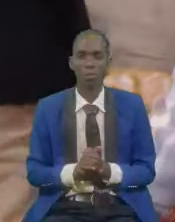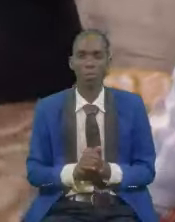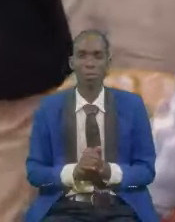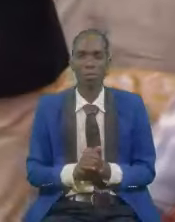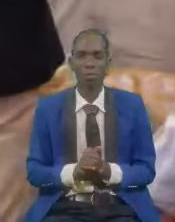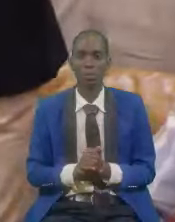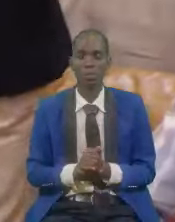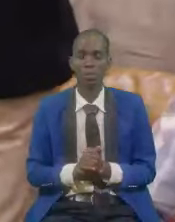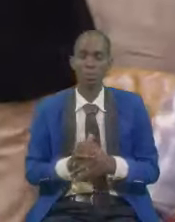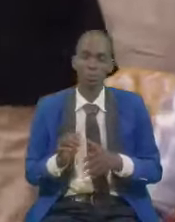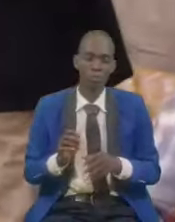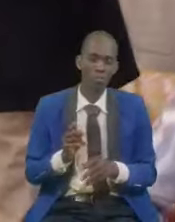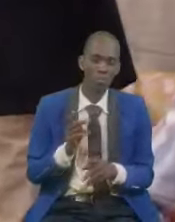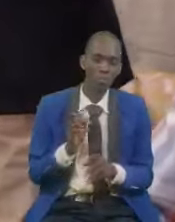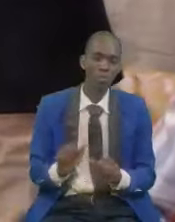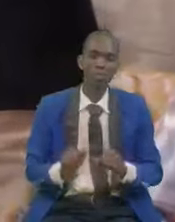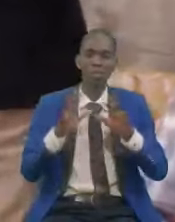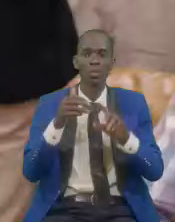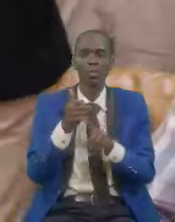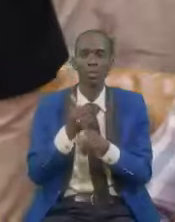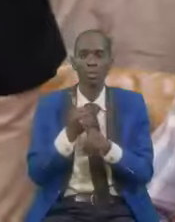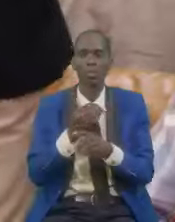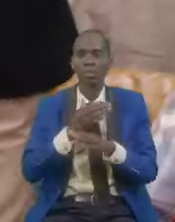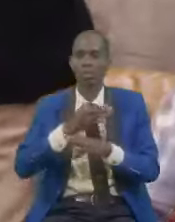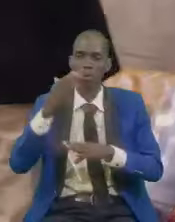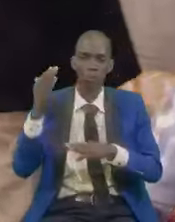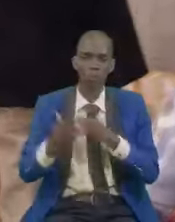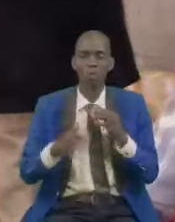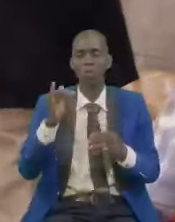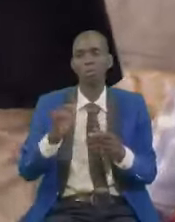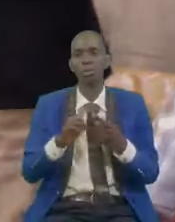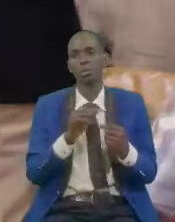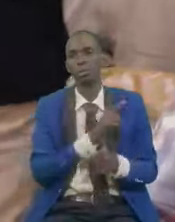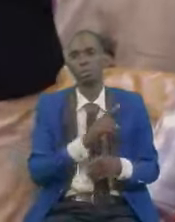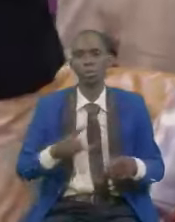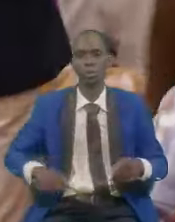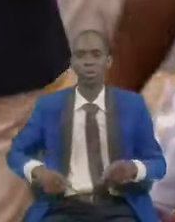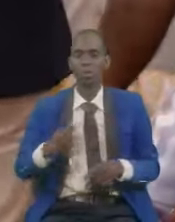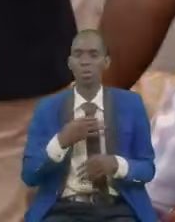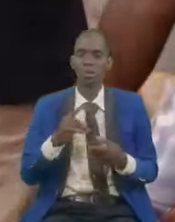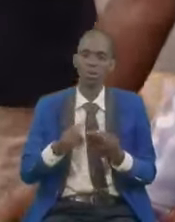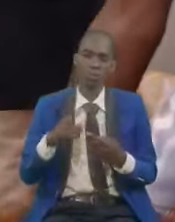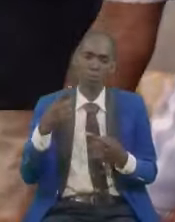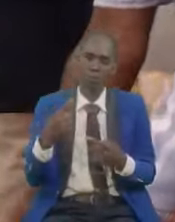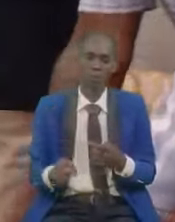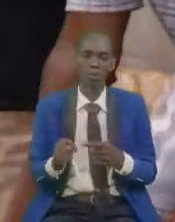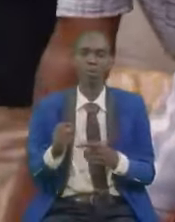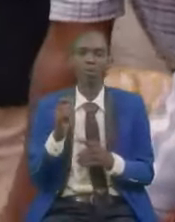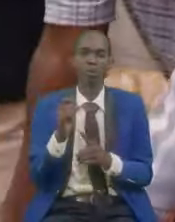Give yourself wholly to the word. Commit yourself completely to the word.